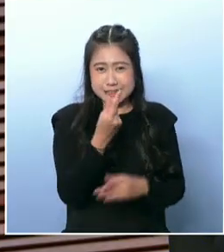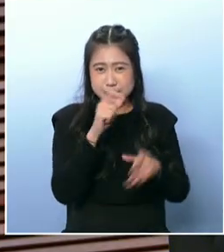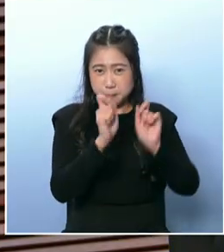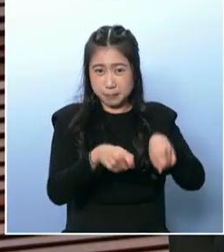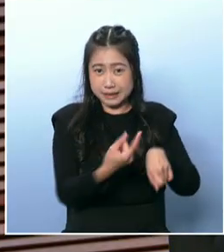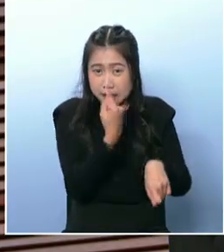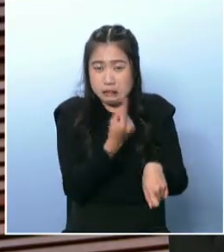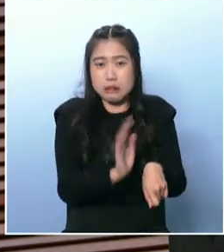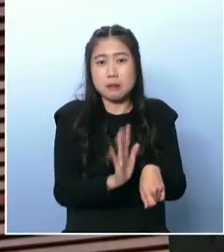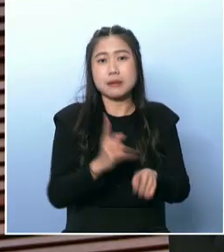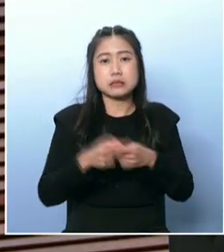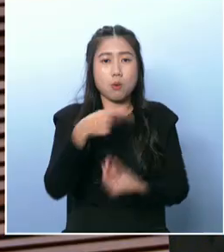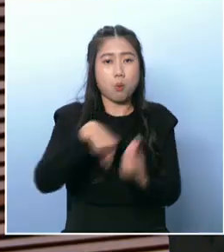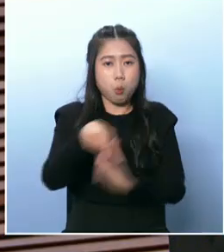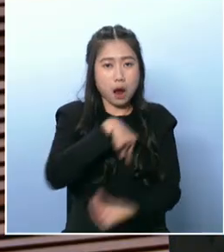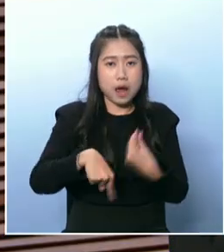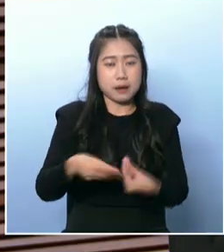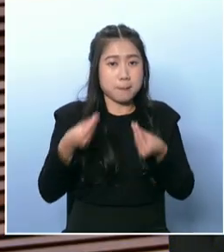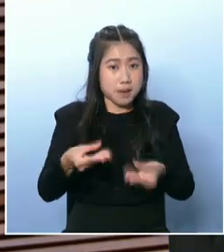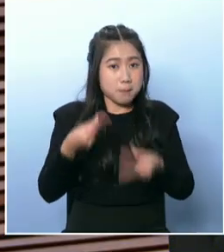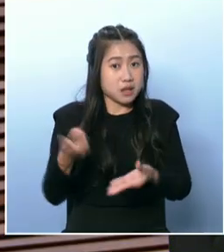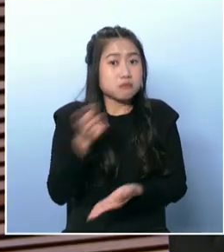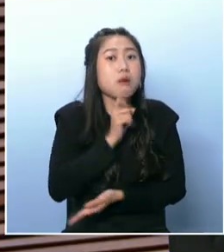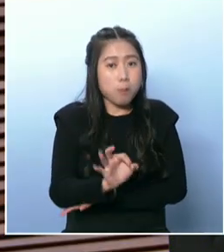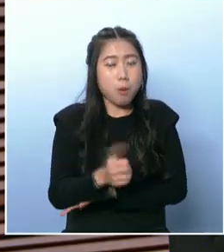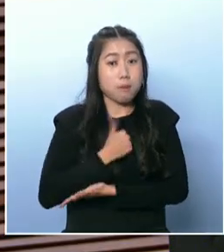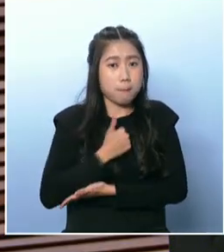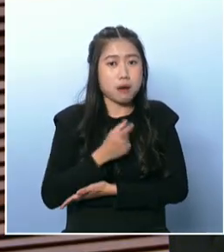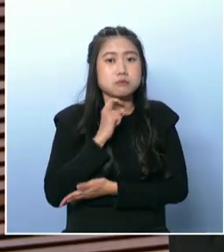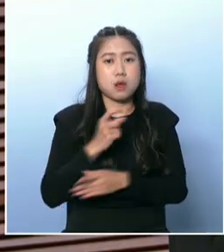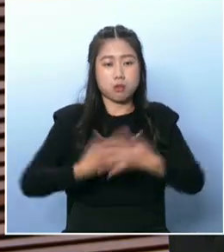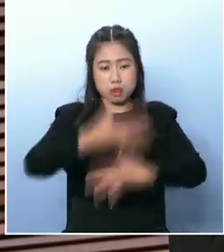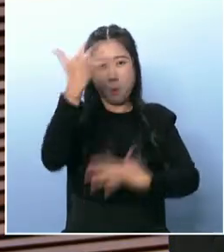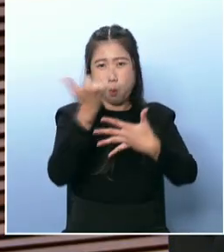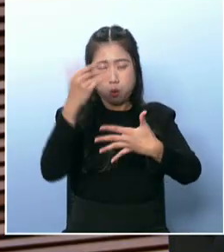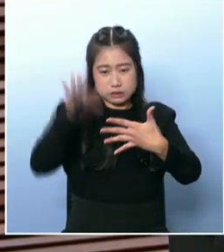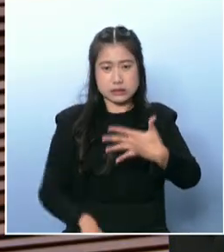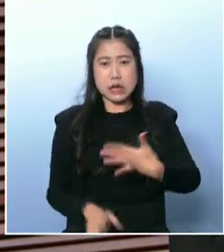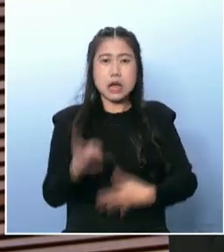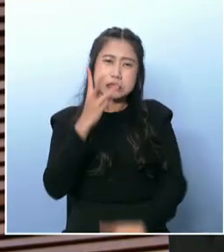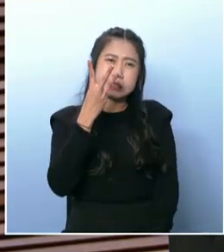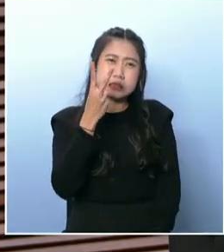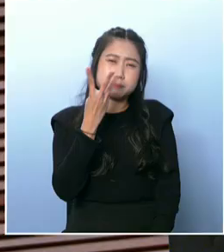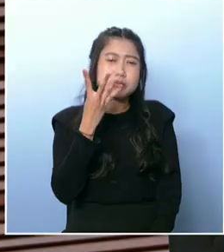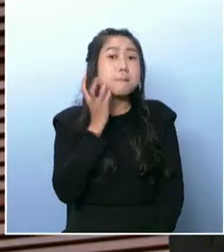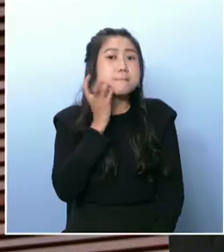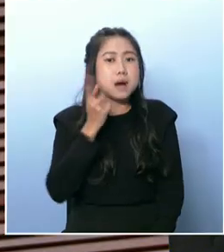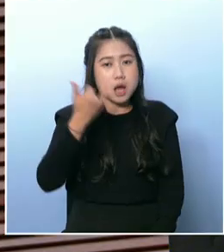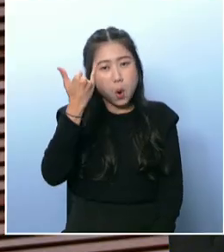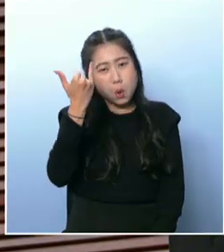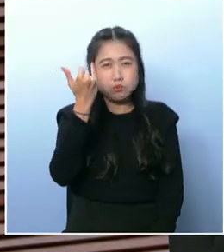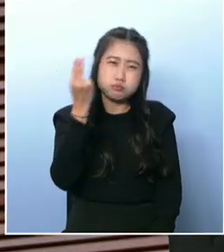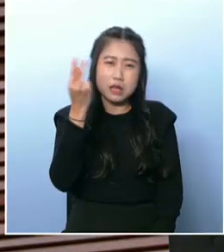is not just a question of money. It is also whether there is a supply of suitable premises under 24 meters,